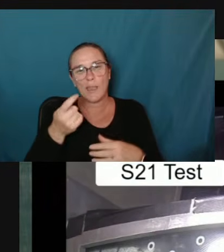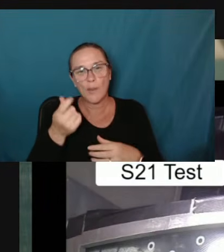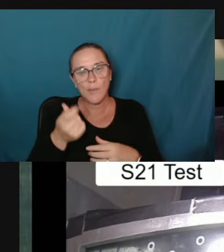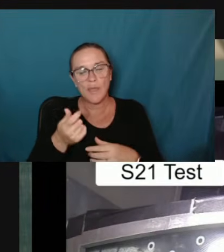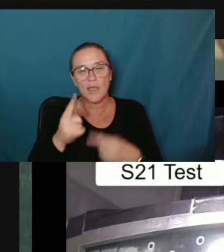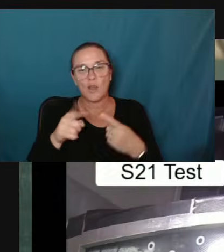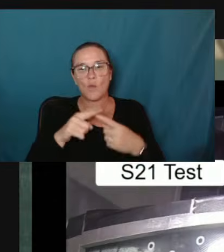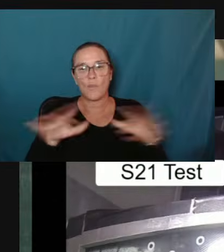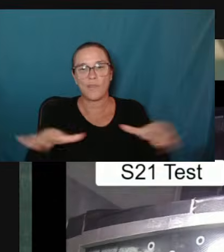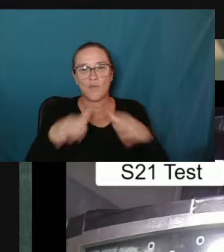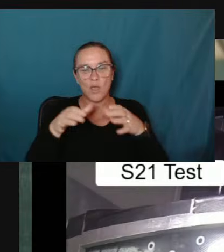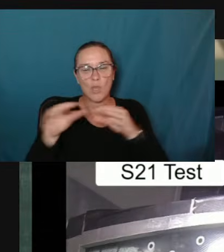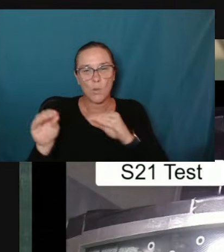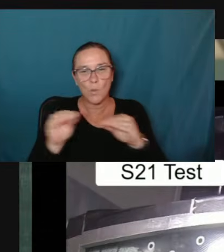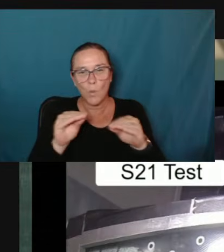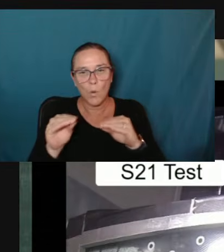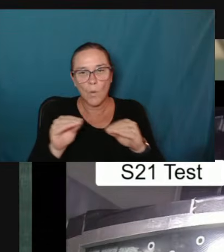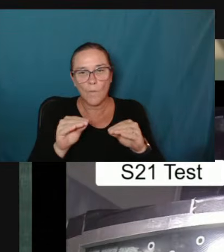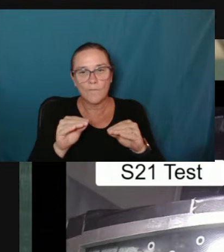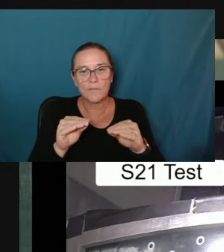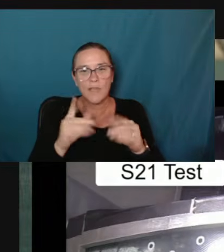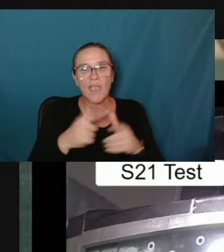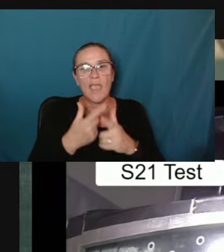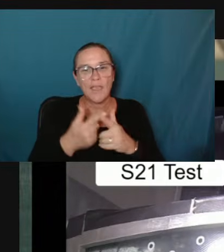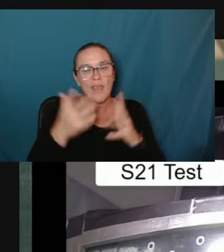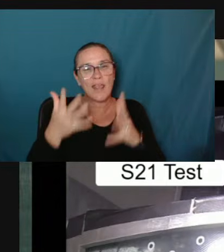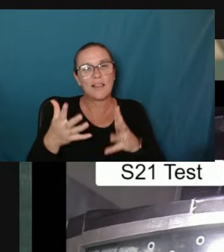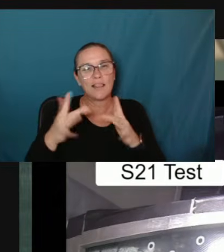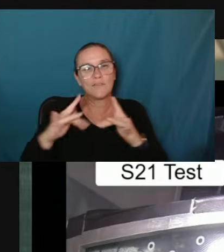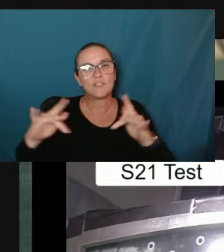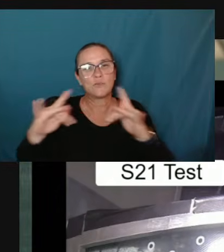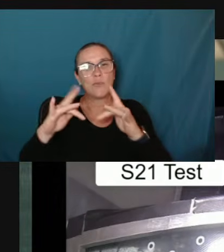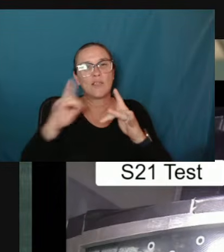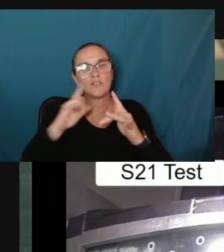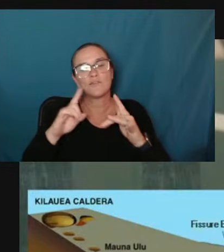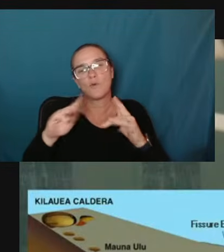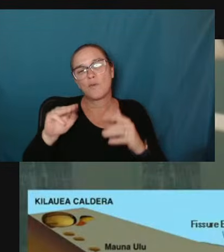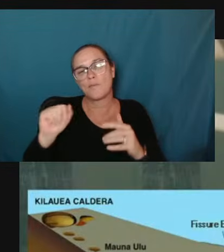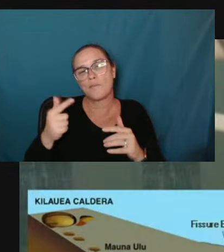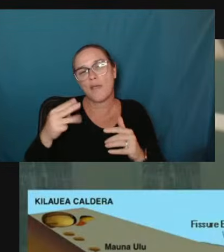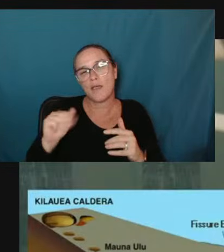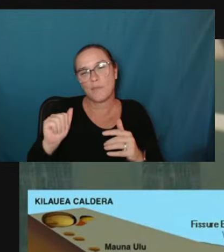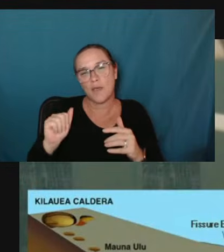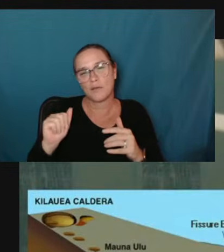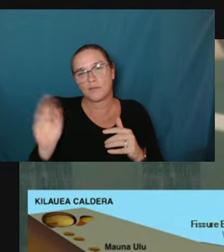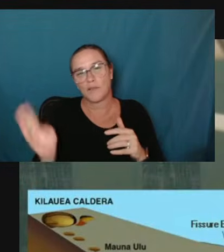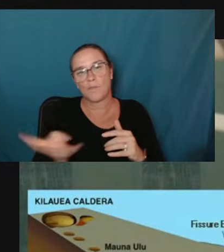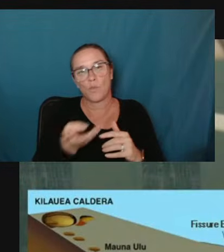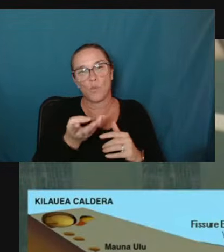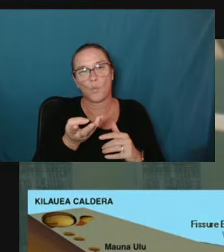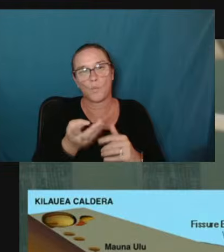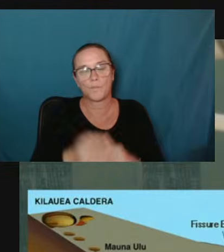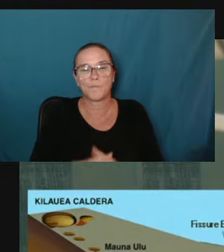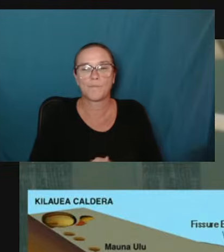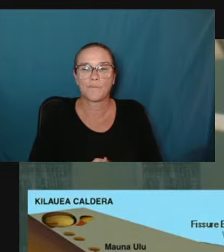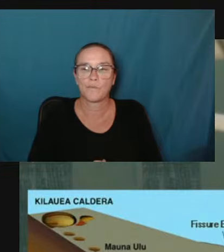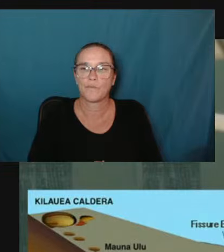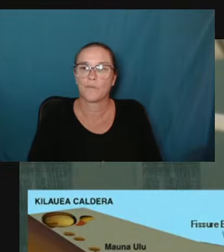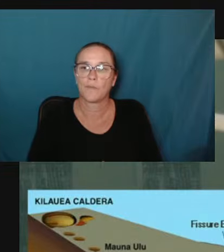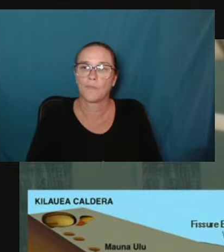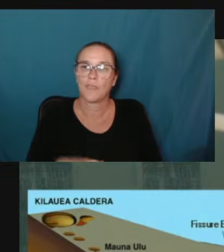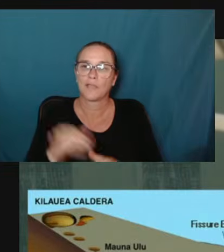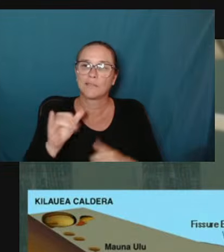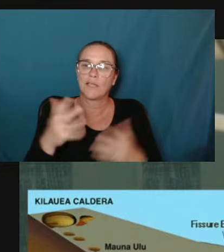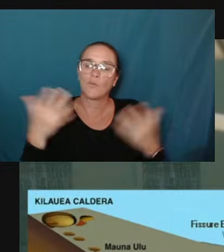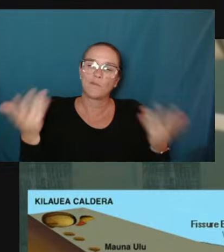moves, and that leaves space for magma to come up into the rift zones or up into the summit. And so it's kind of like, well, is